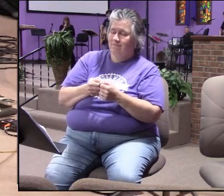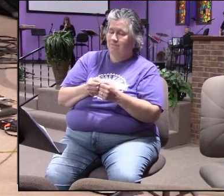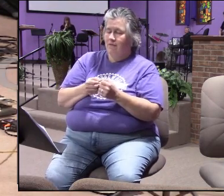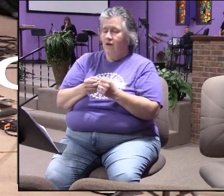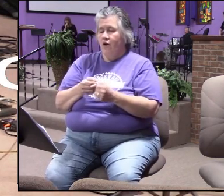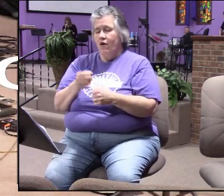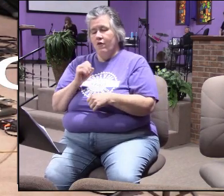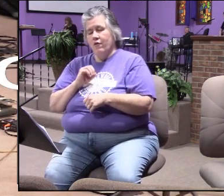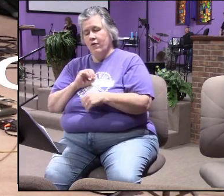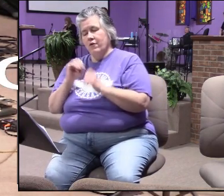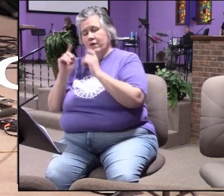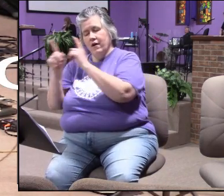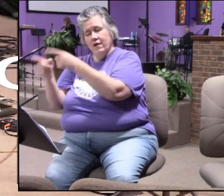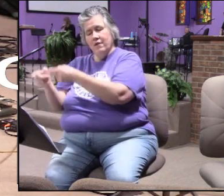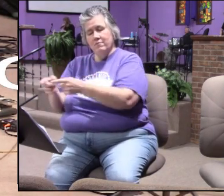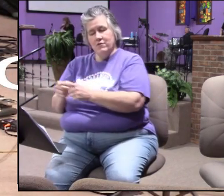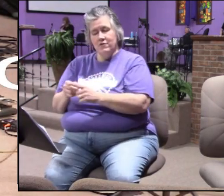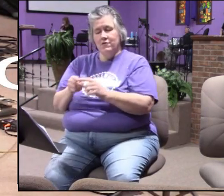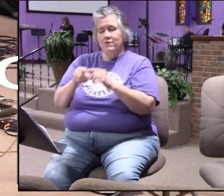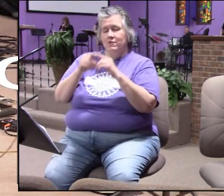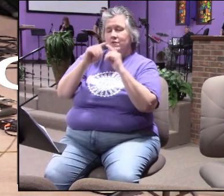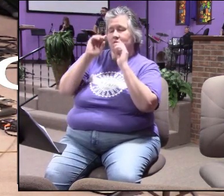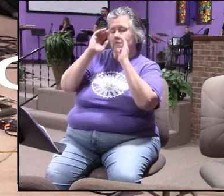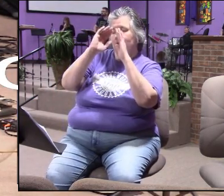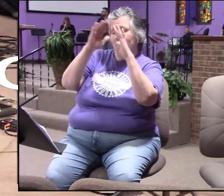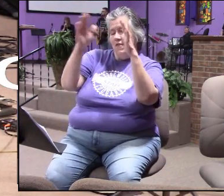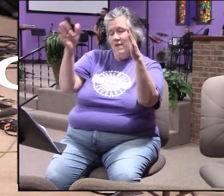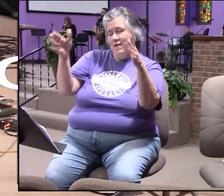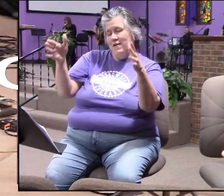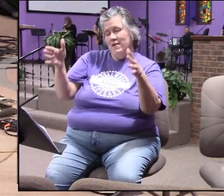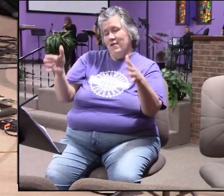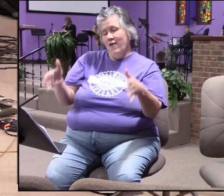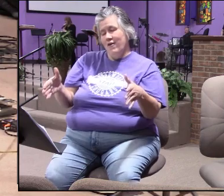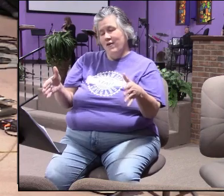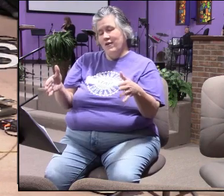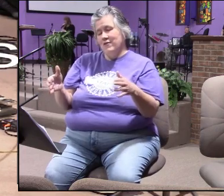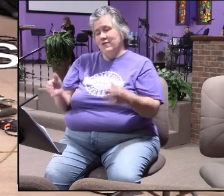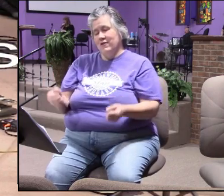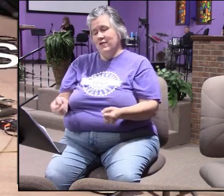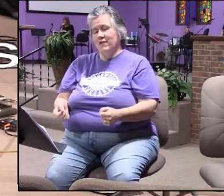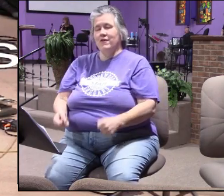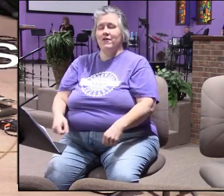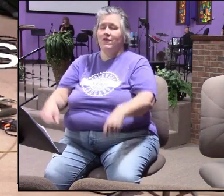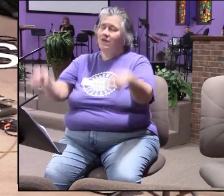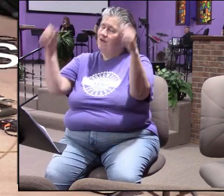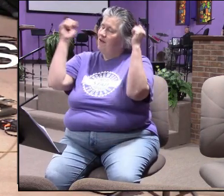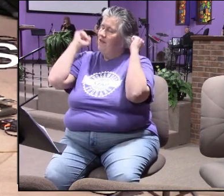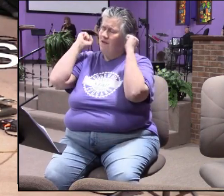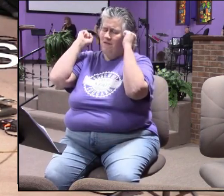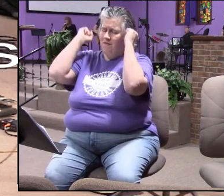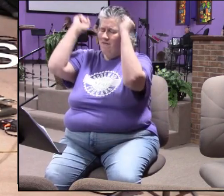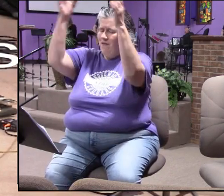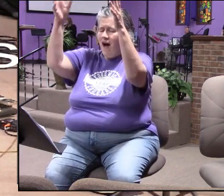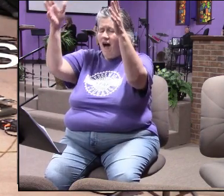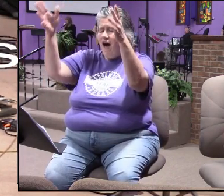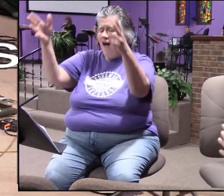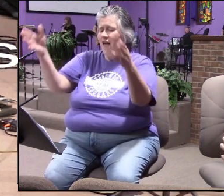oh come to the altar the